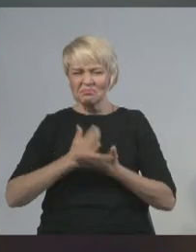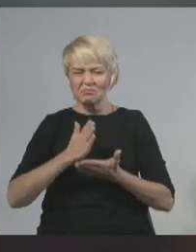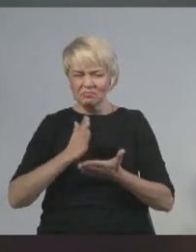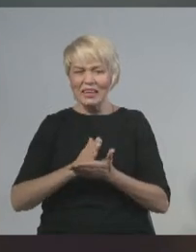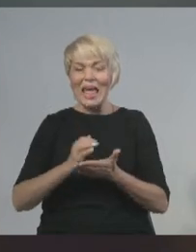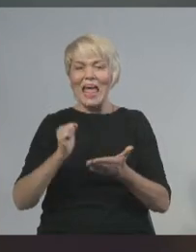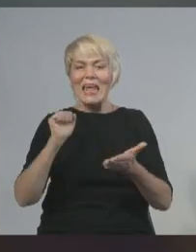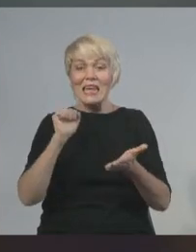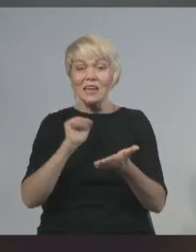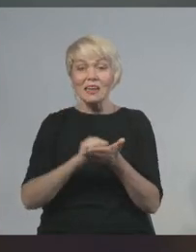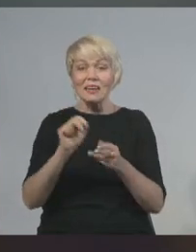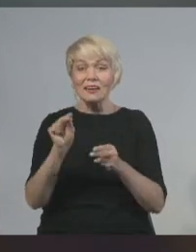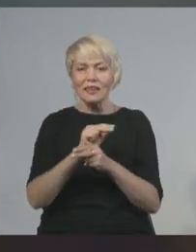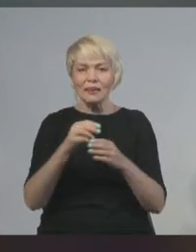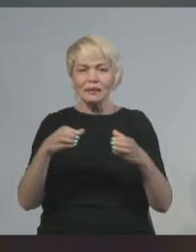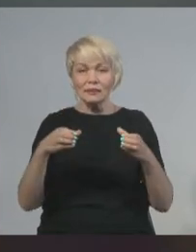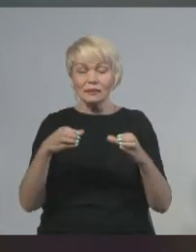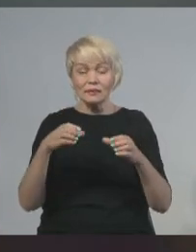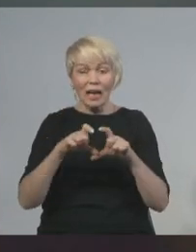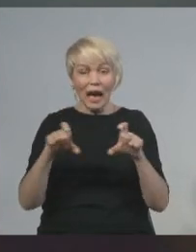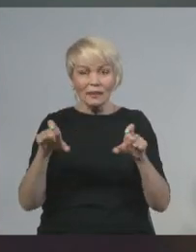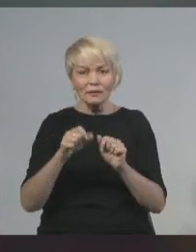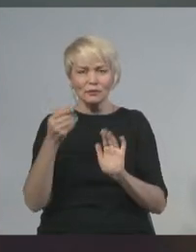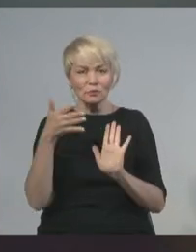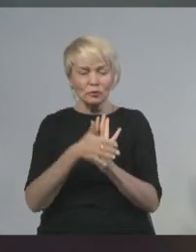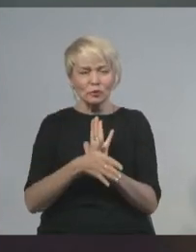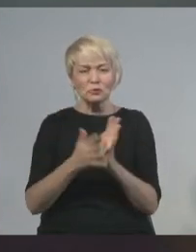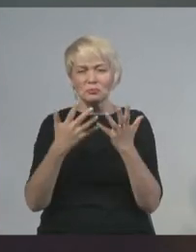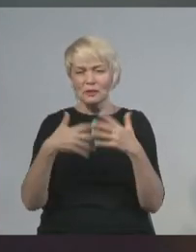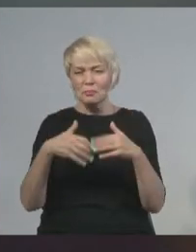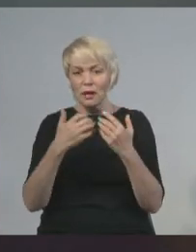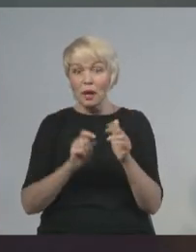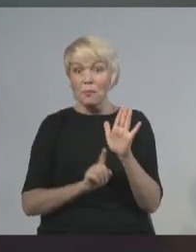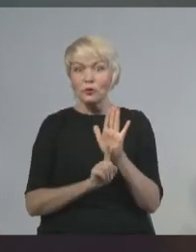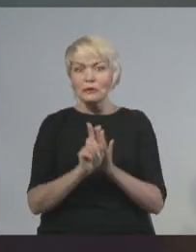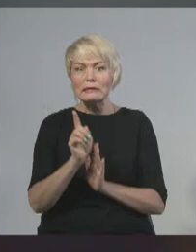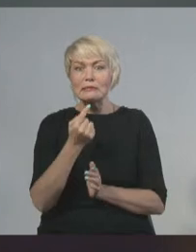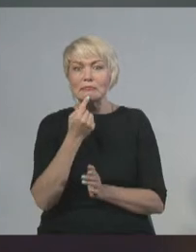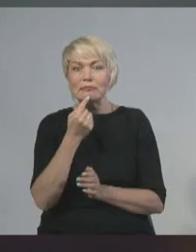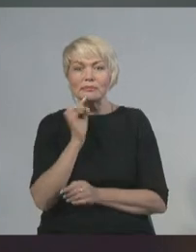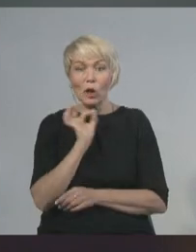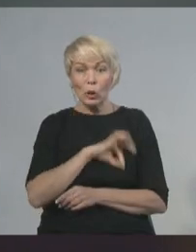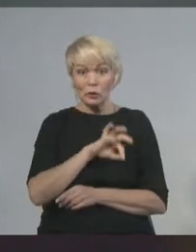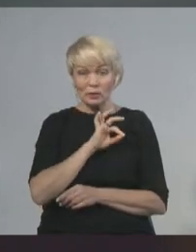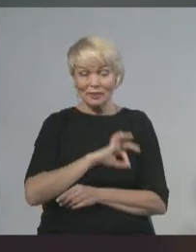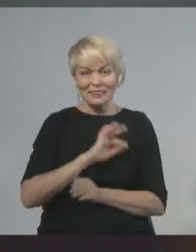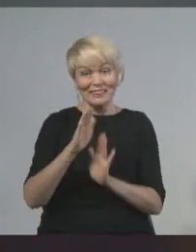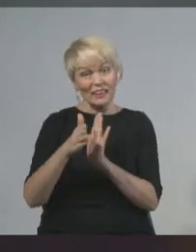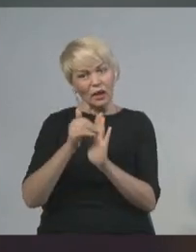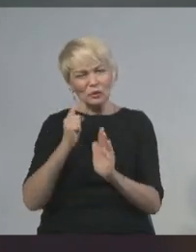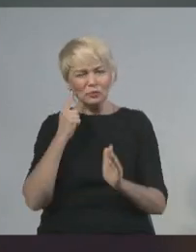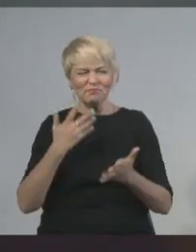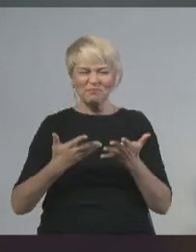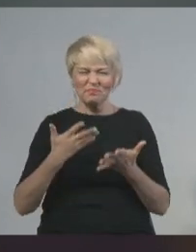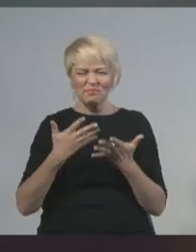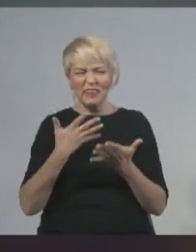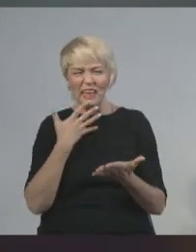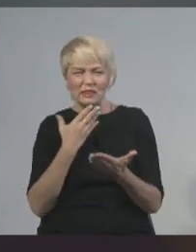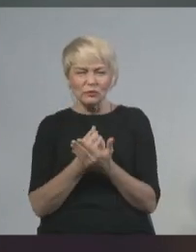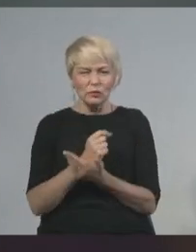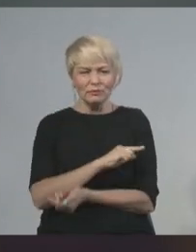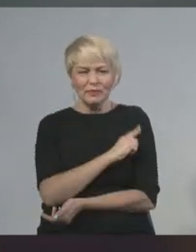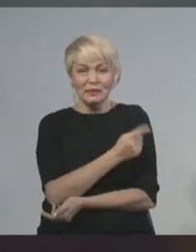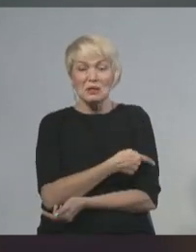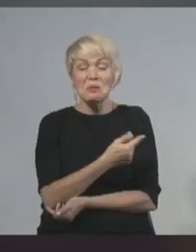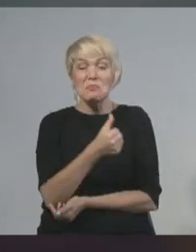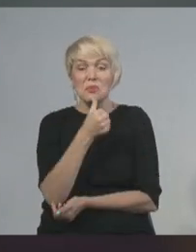show says that this works and the editorial offices they understood this mechanism and started using it so i encourage all those who doubt